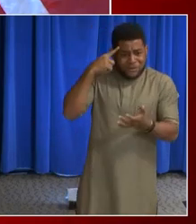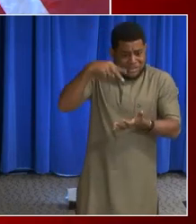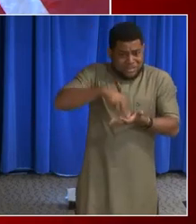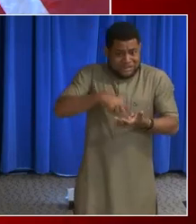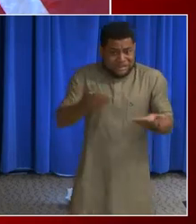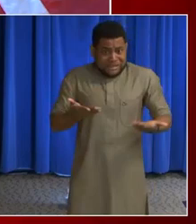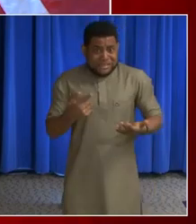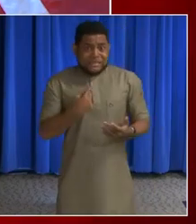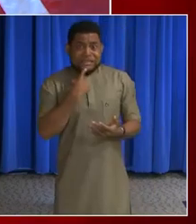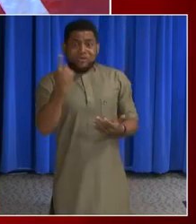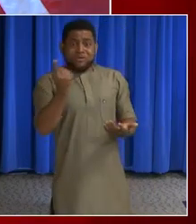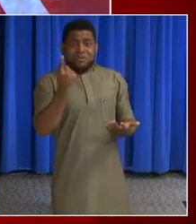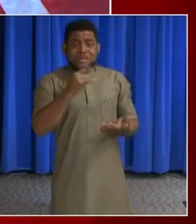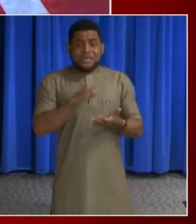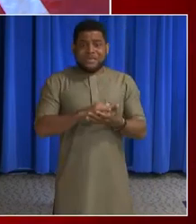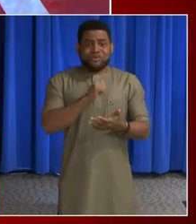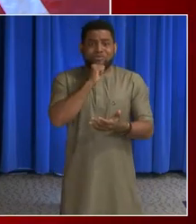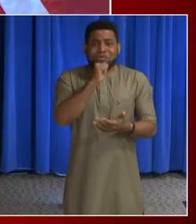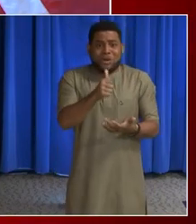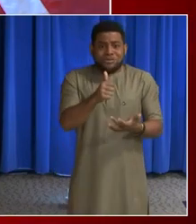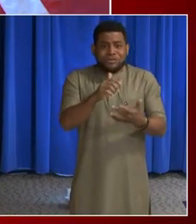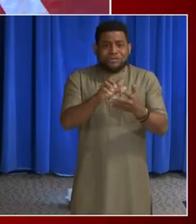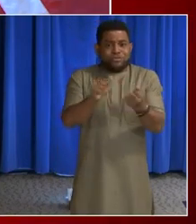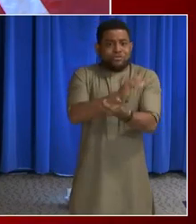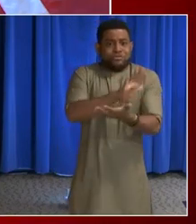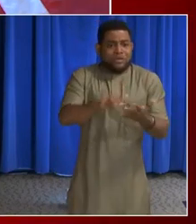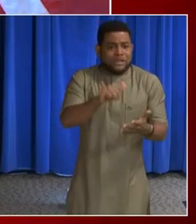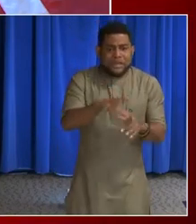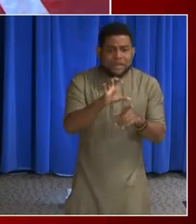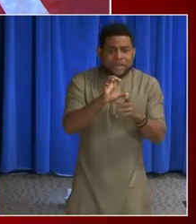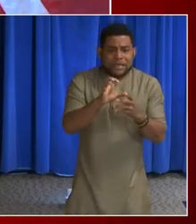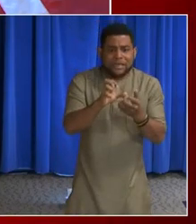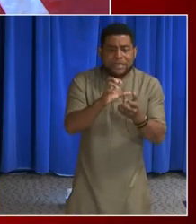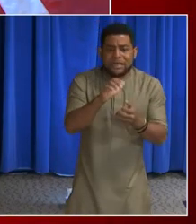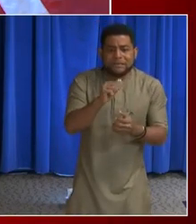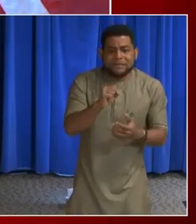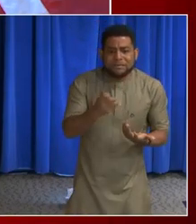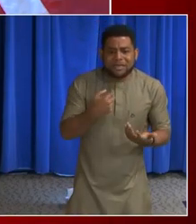something that destroys the case. I'm not going to do that.